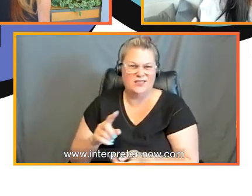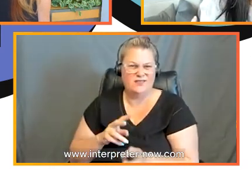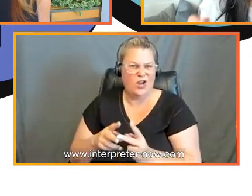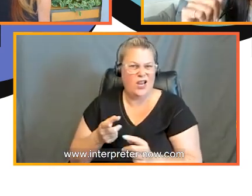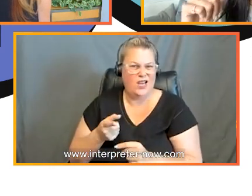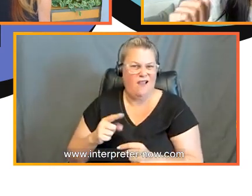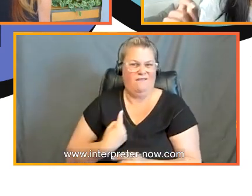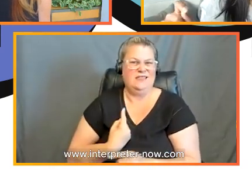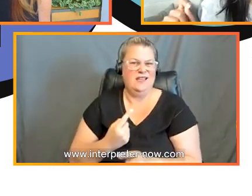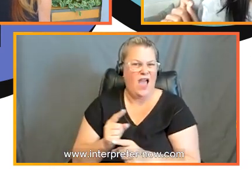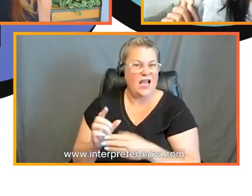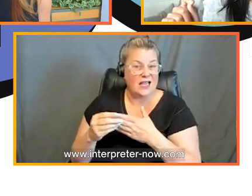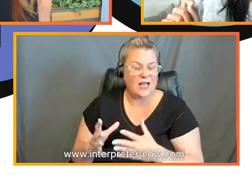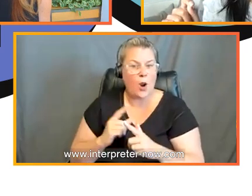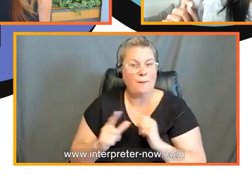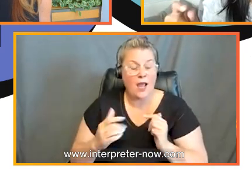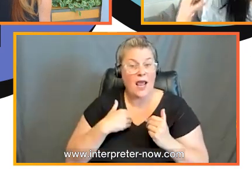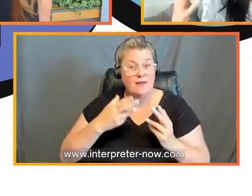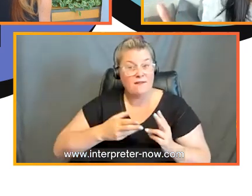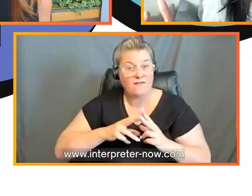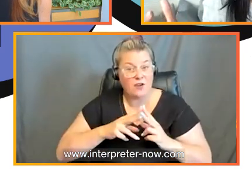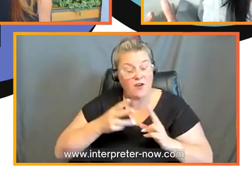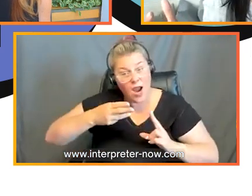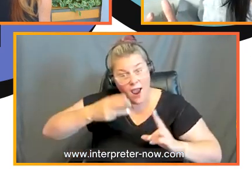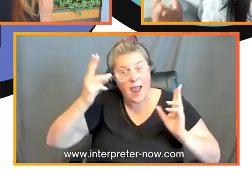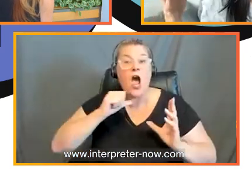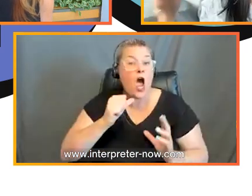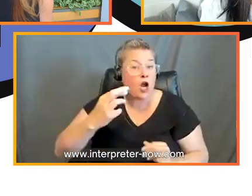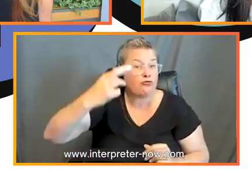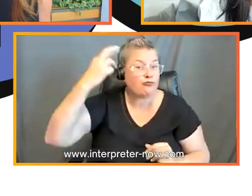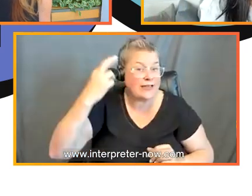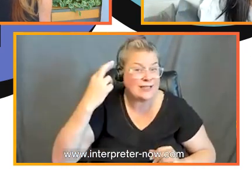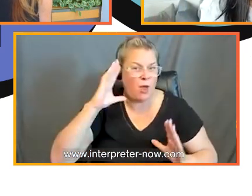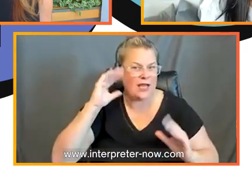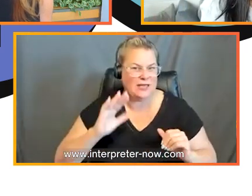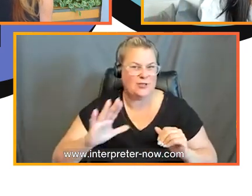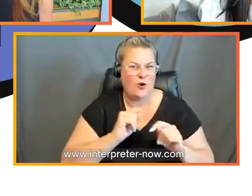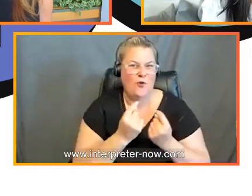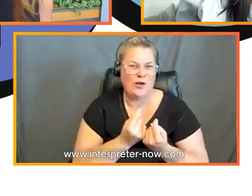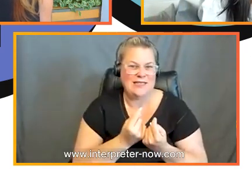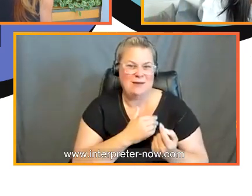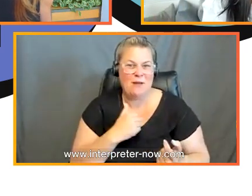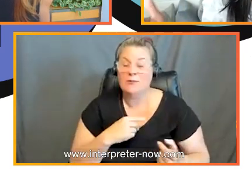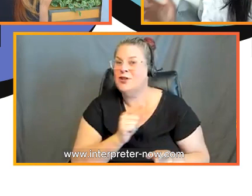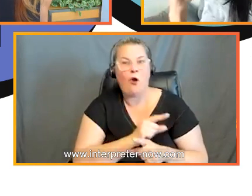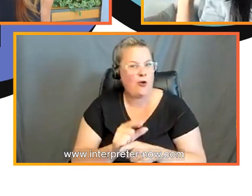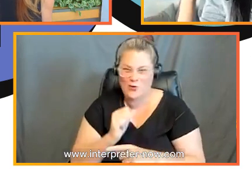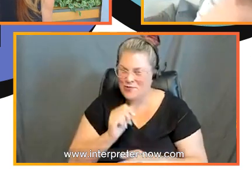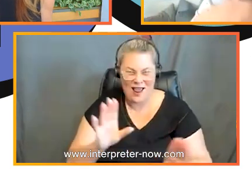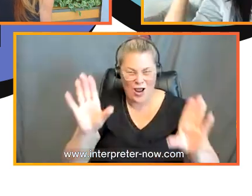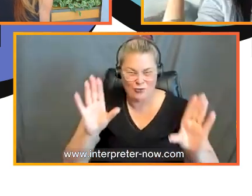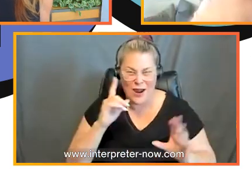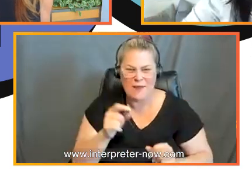high, unreasonable expectations of your team members also isn't great, because they constantly feel pressure to